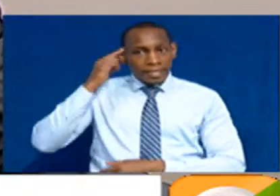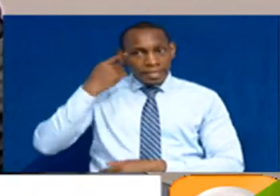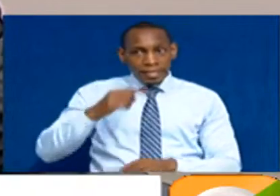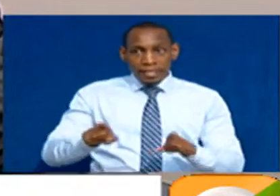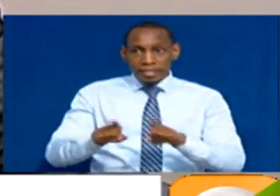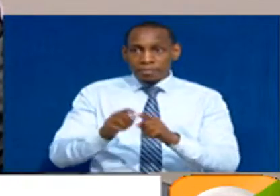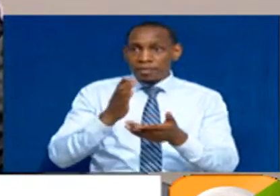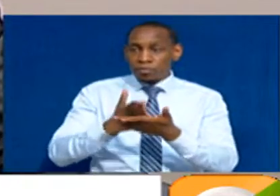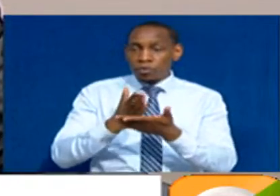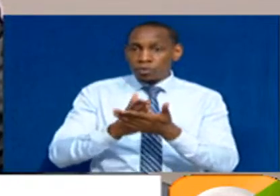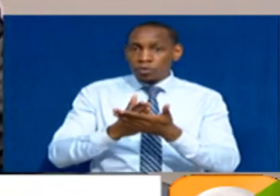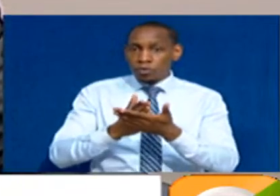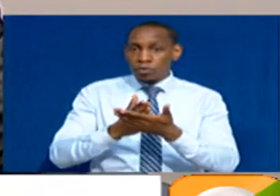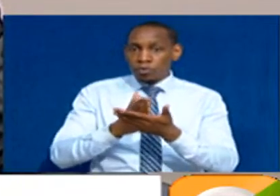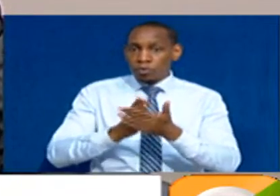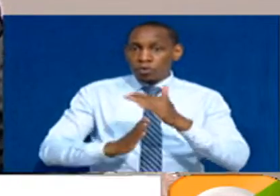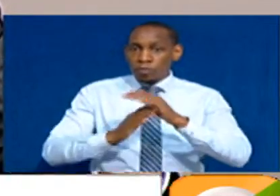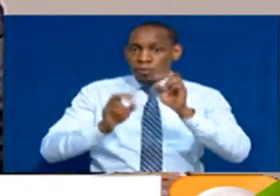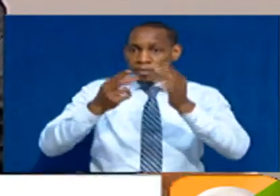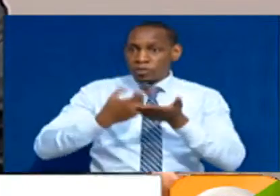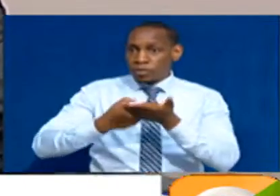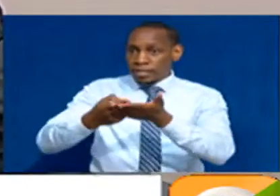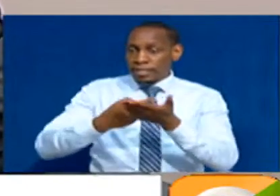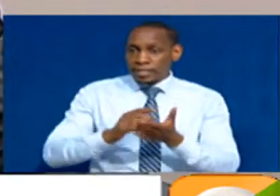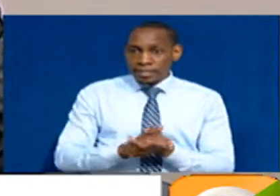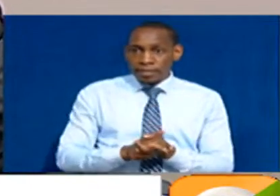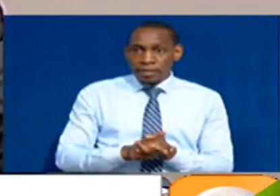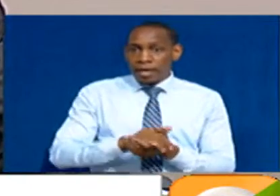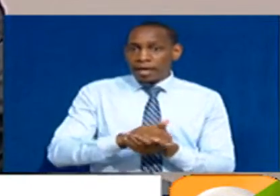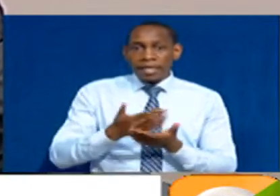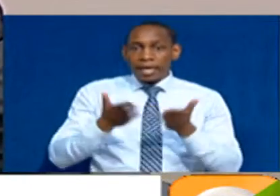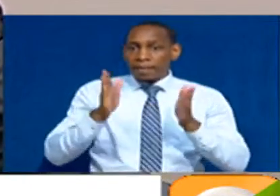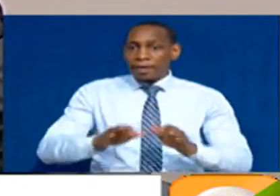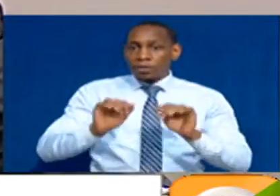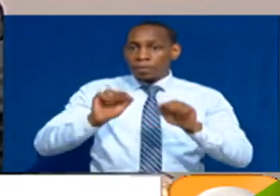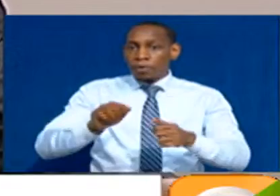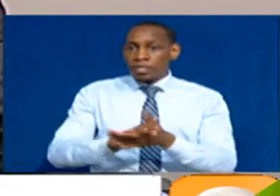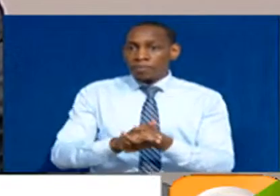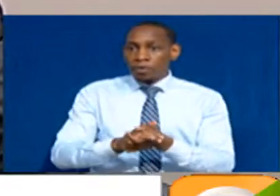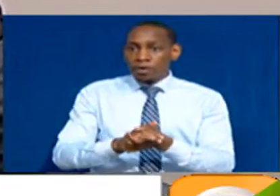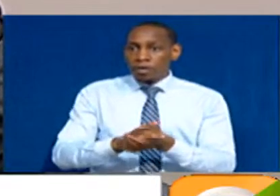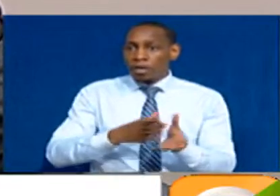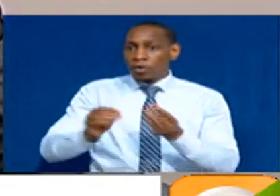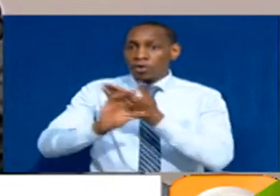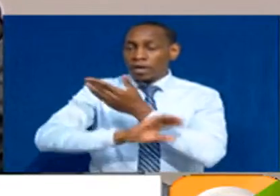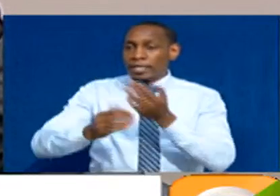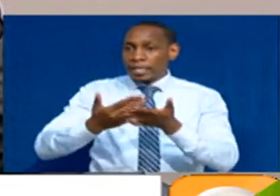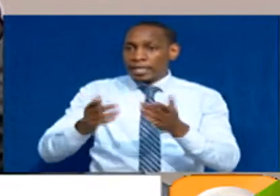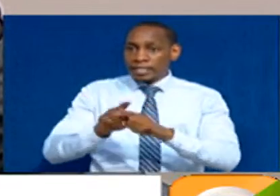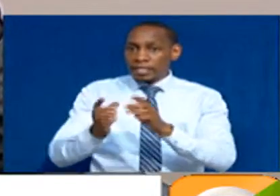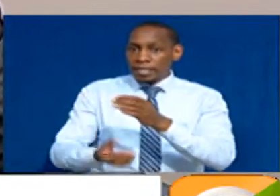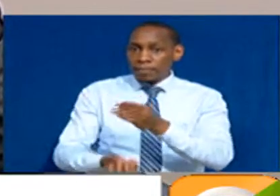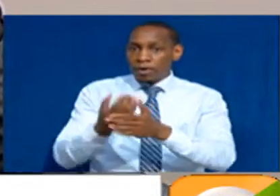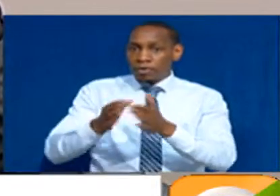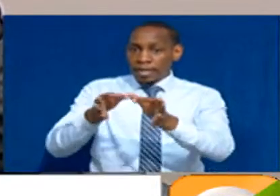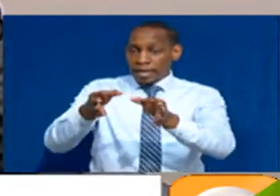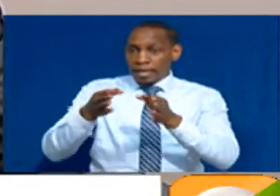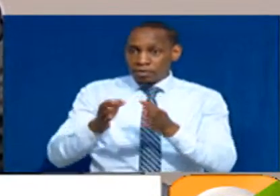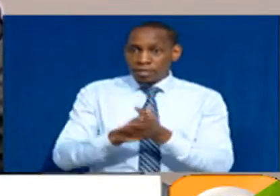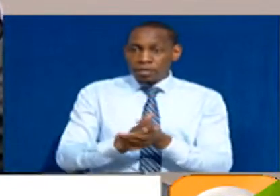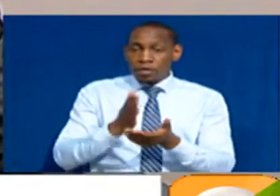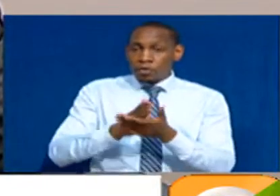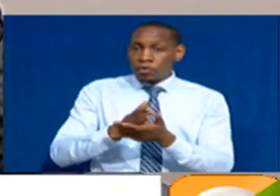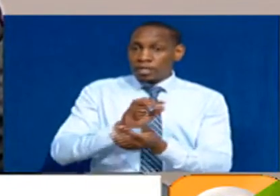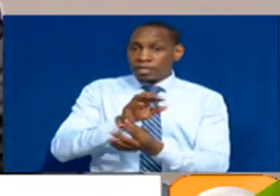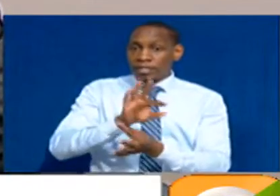are the main issues that we need to address, that it is not just anyone that can wake up, go to any country and open an offshore account. It